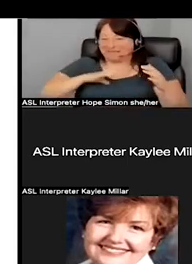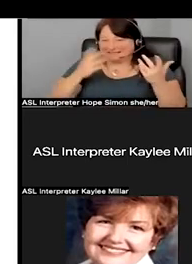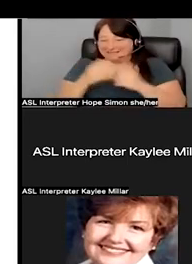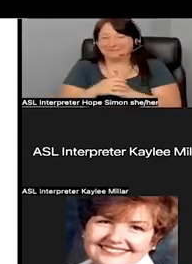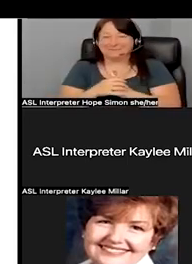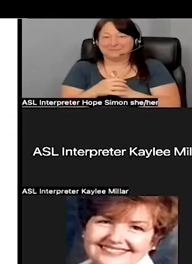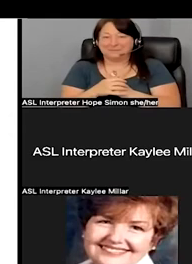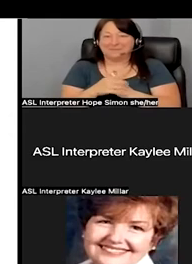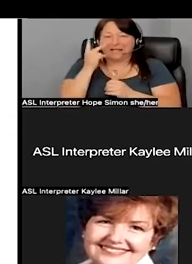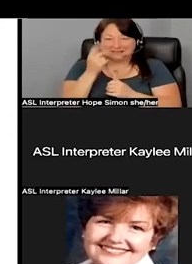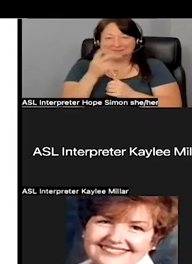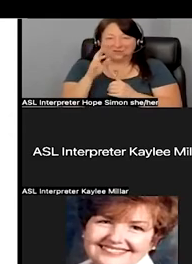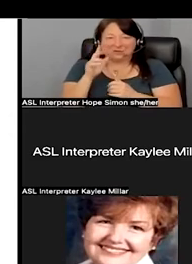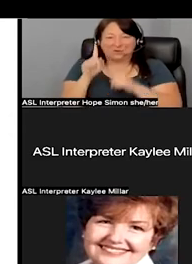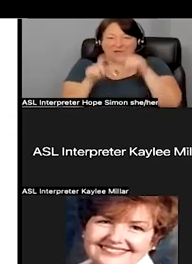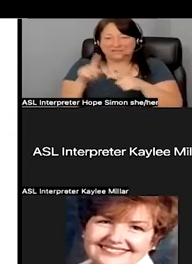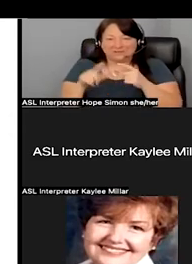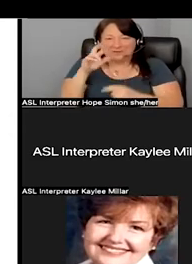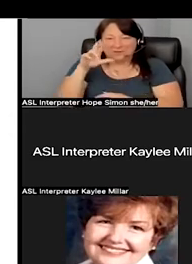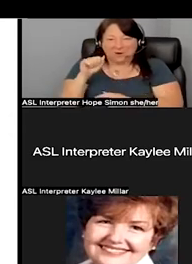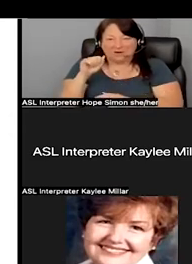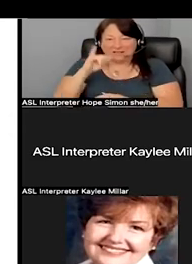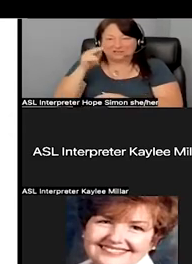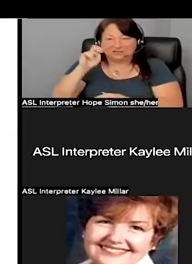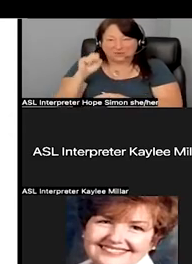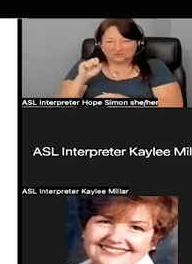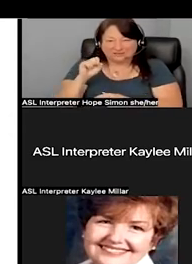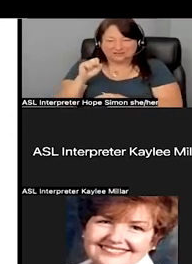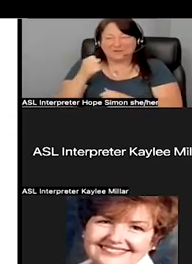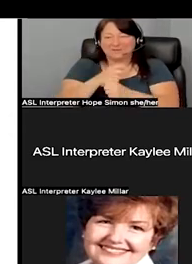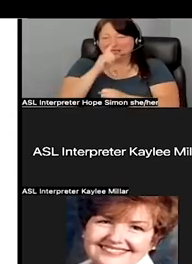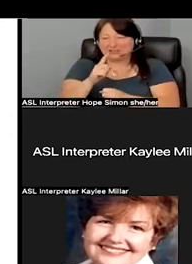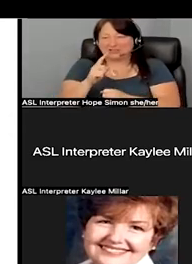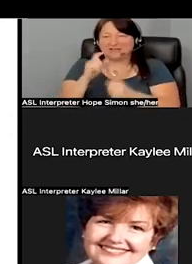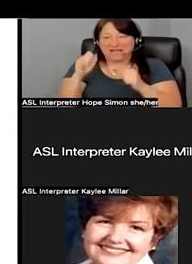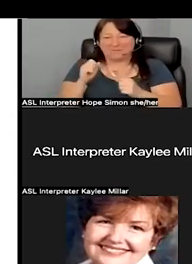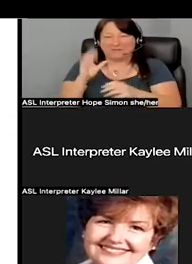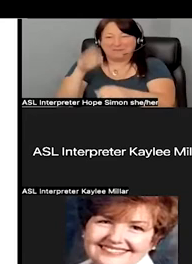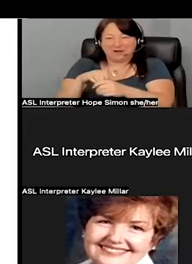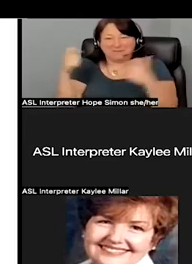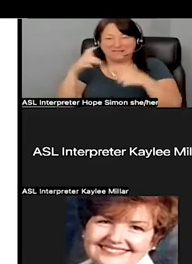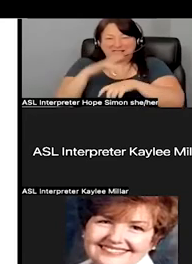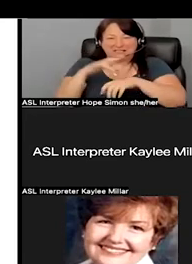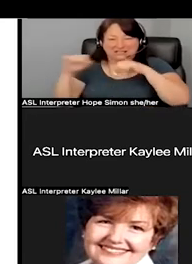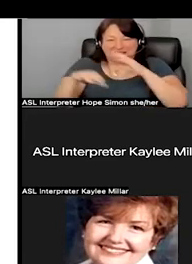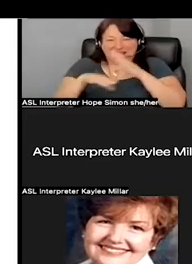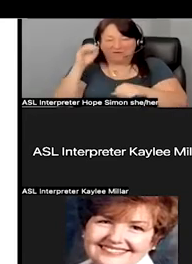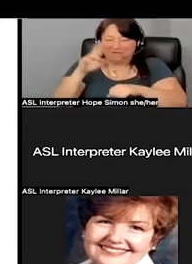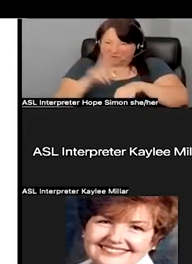I see some questions from Laura Jones. I'm new to the group, so just want to be sure I can be part of the big shakeout. Yes, of course. Just go